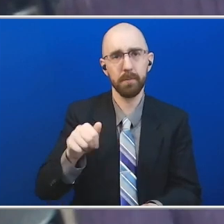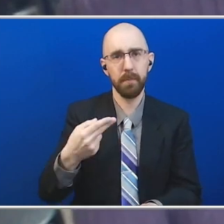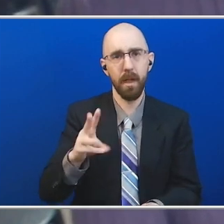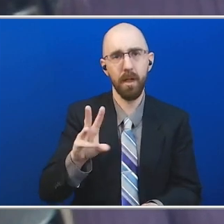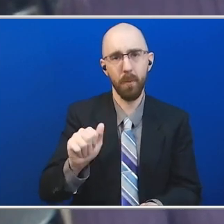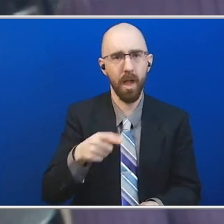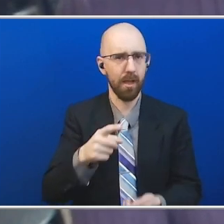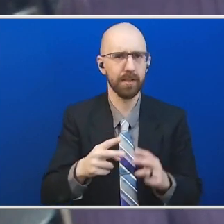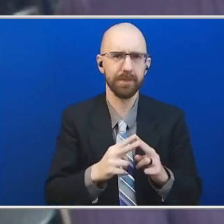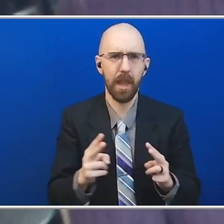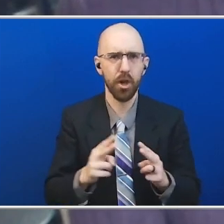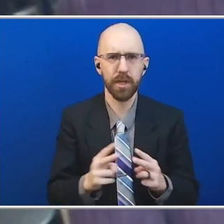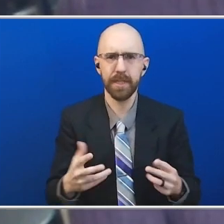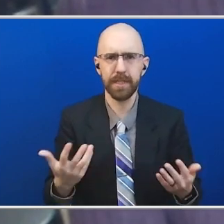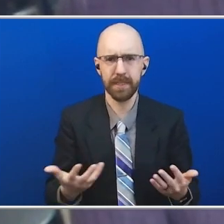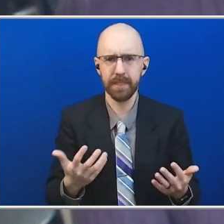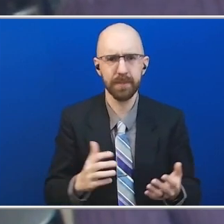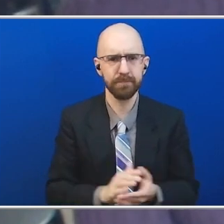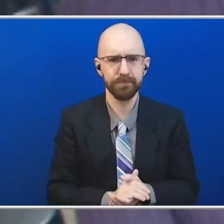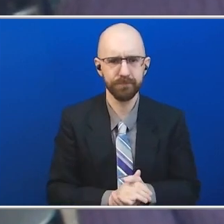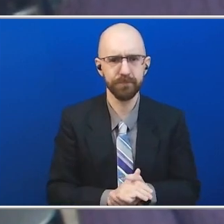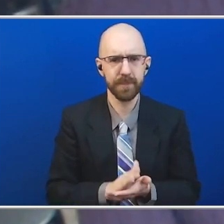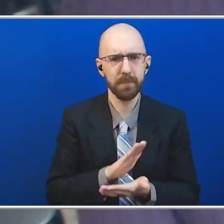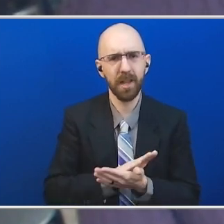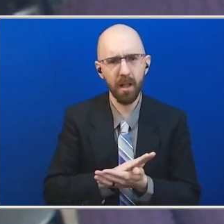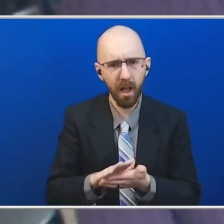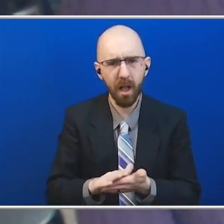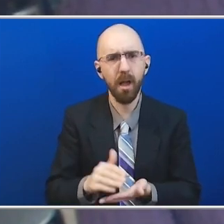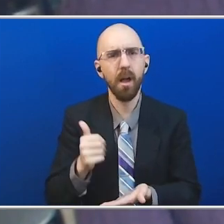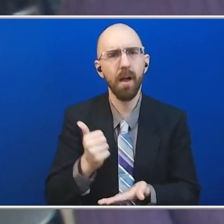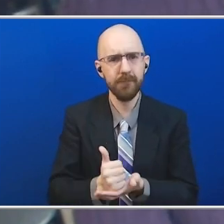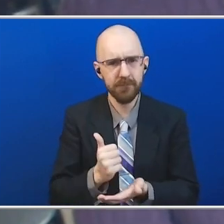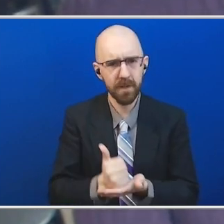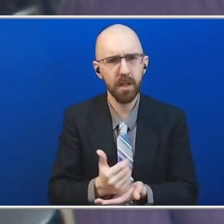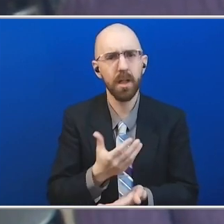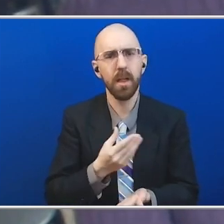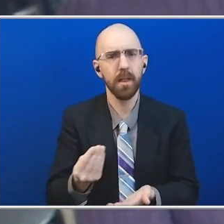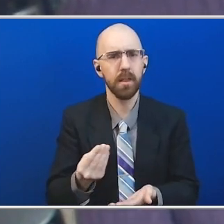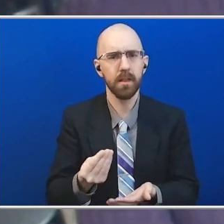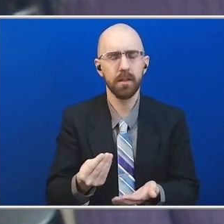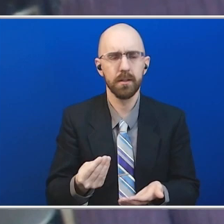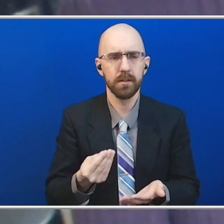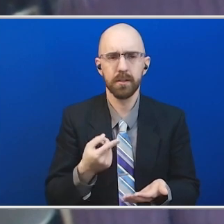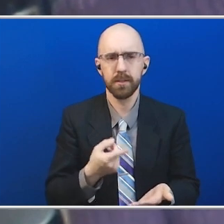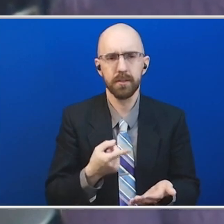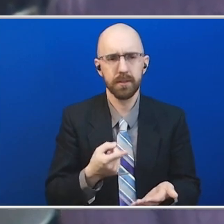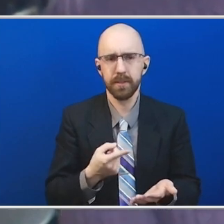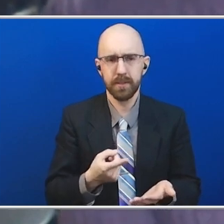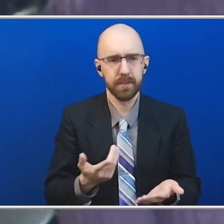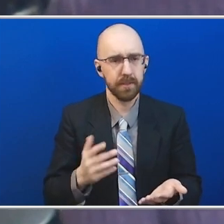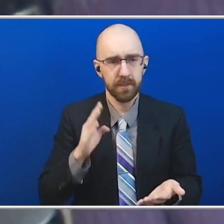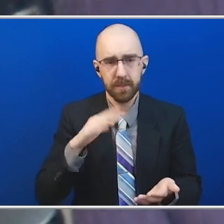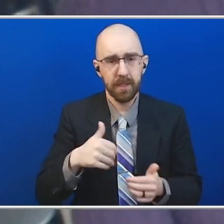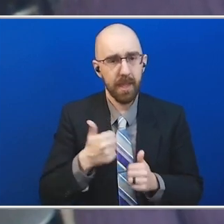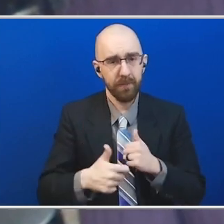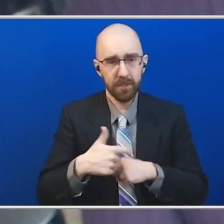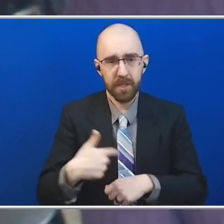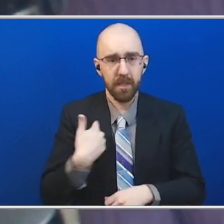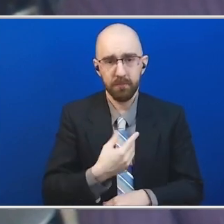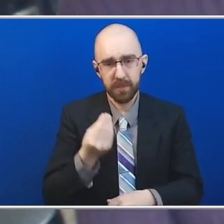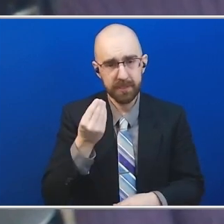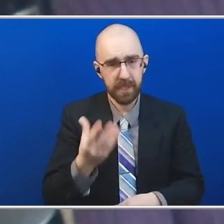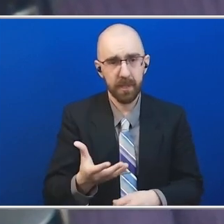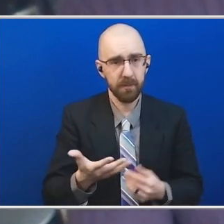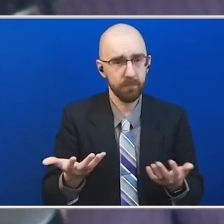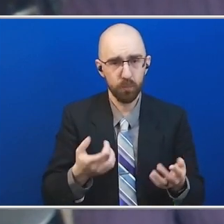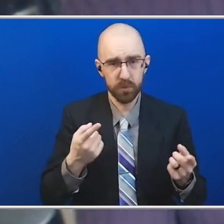very kind and helpful. And he's, every time we tell him what's going